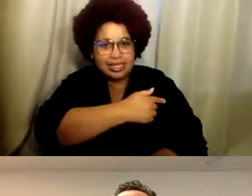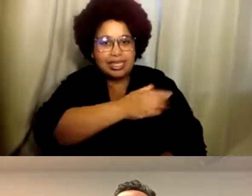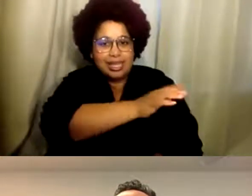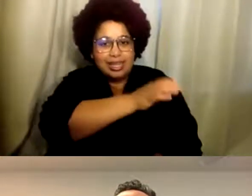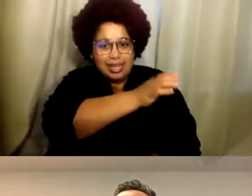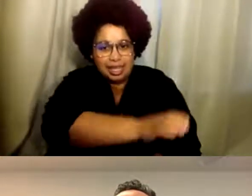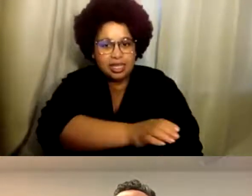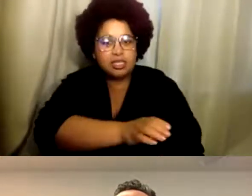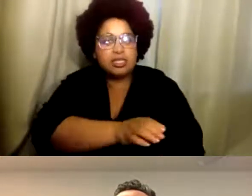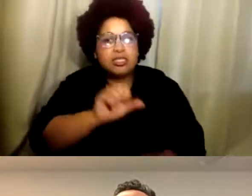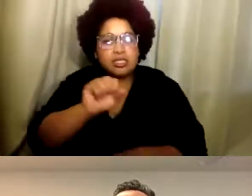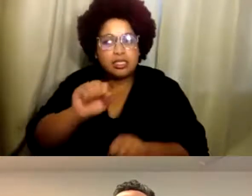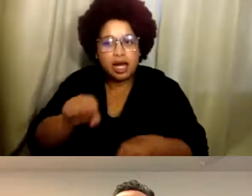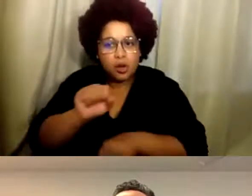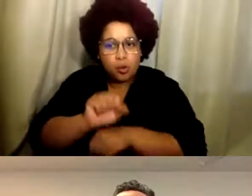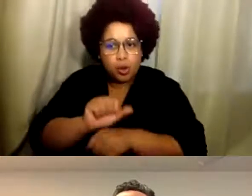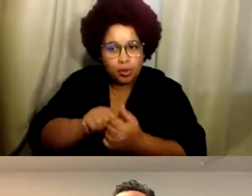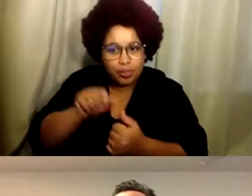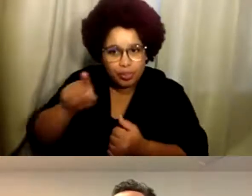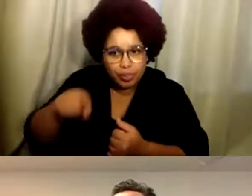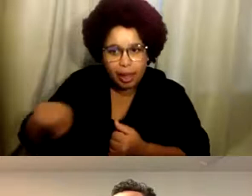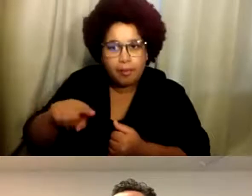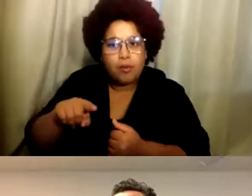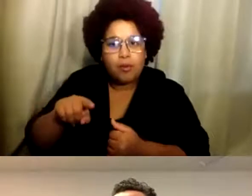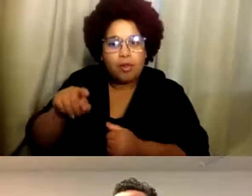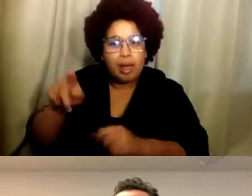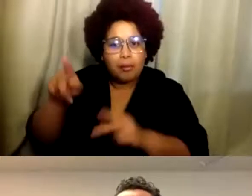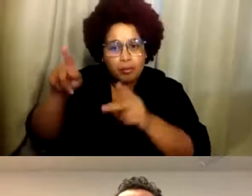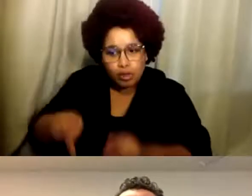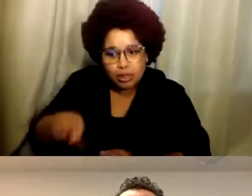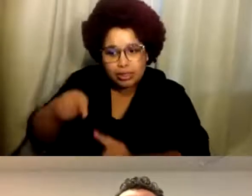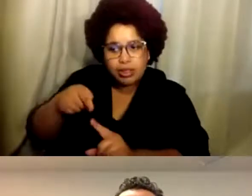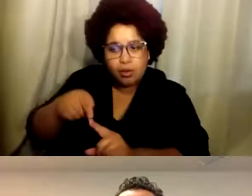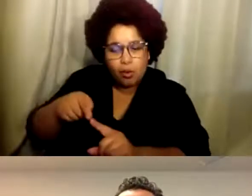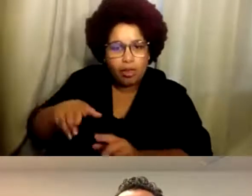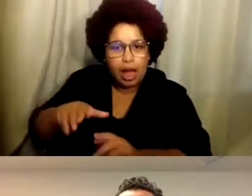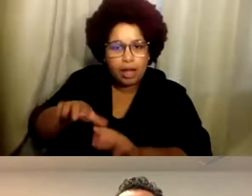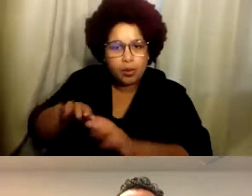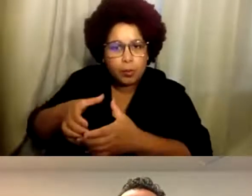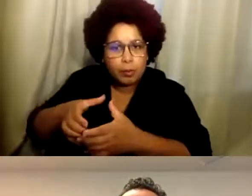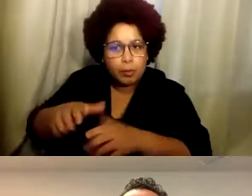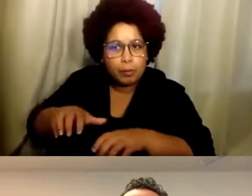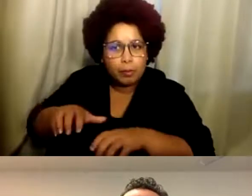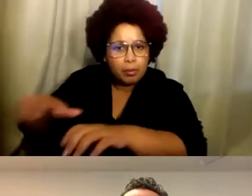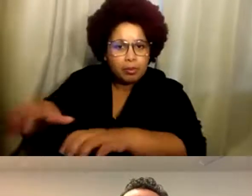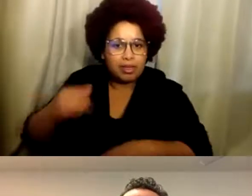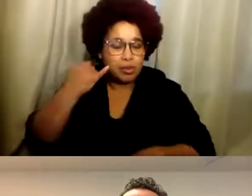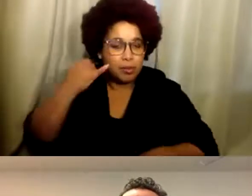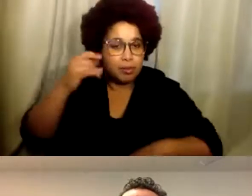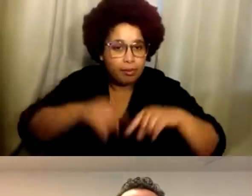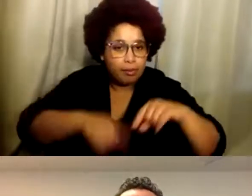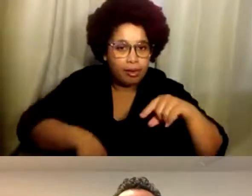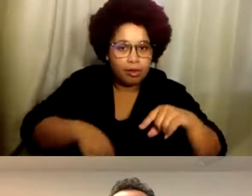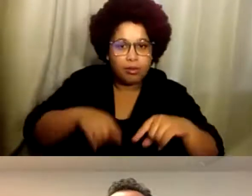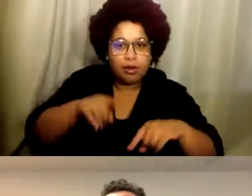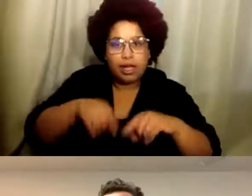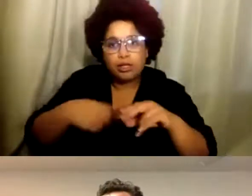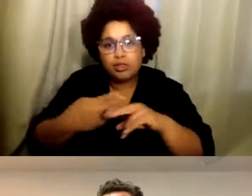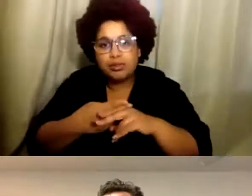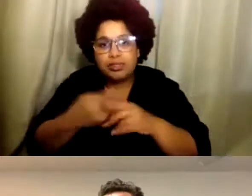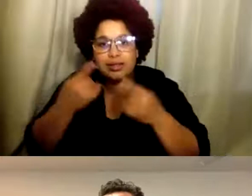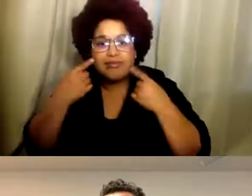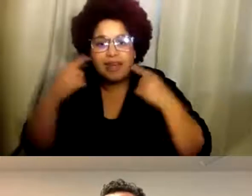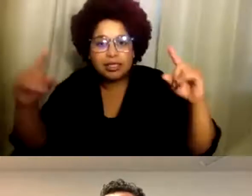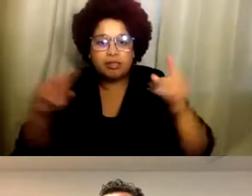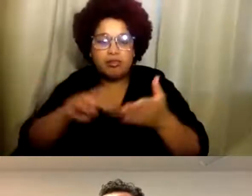person or that population. So I wouldn't say because you can't wear a mask or you can't wear it effectively, that's a